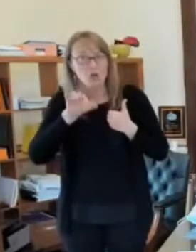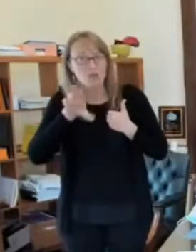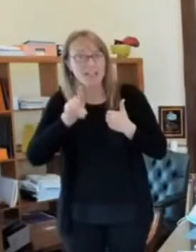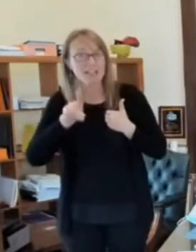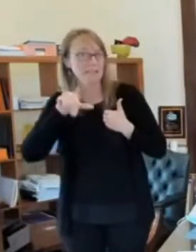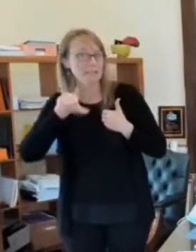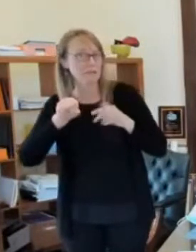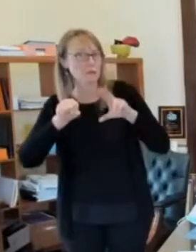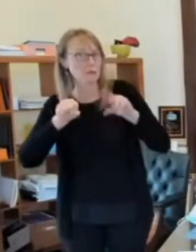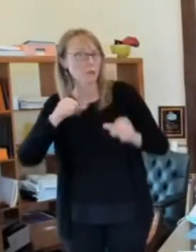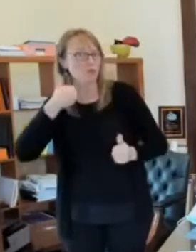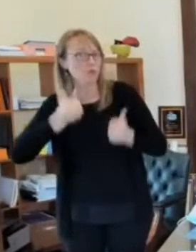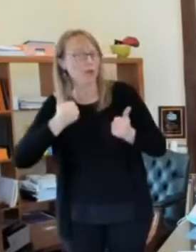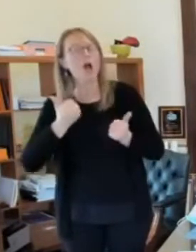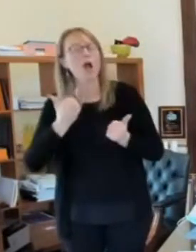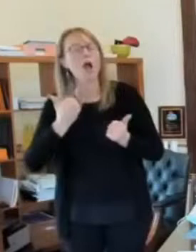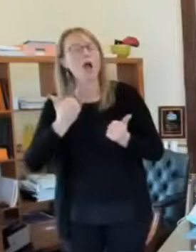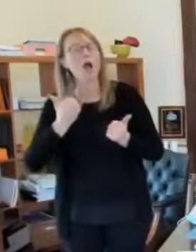than once, but still